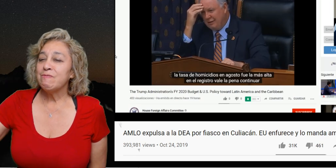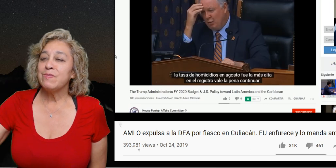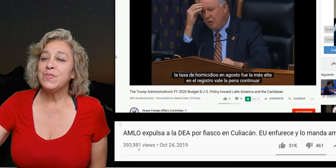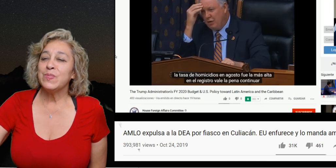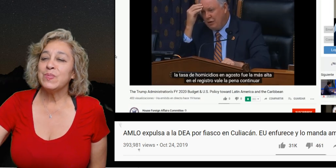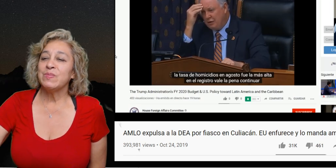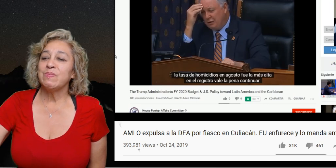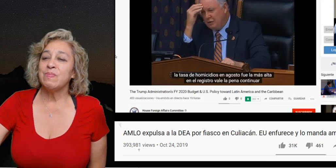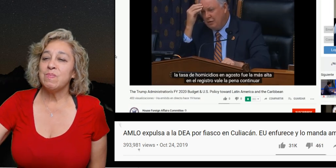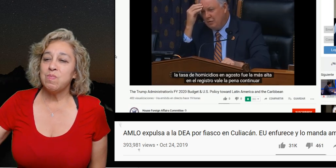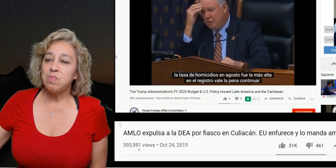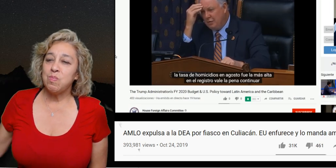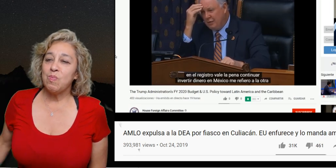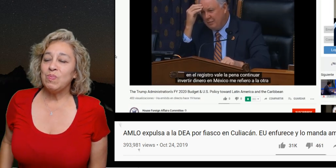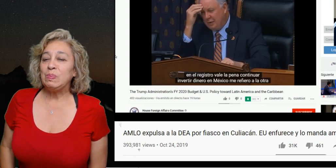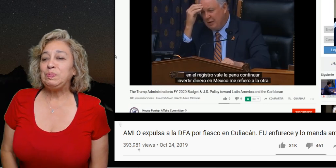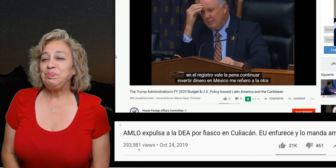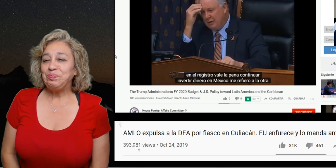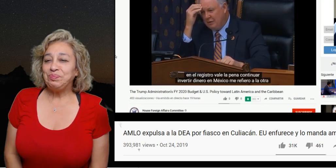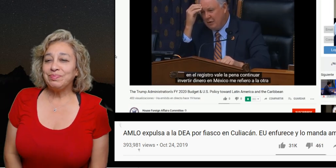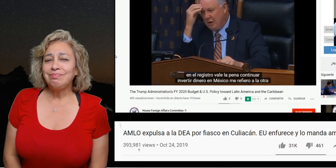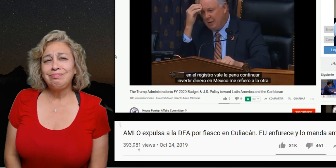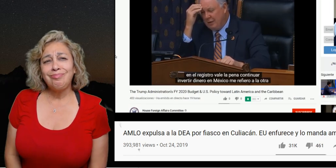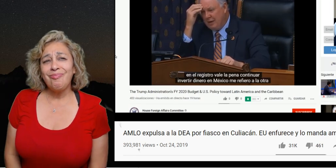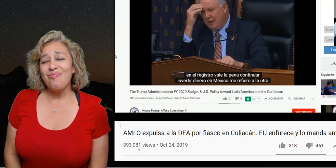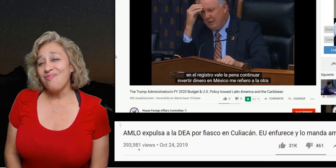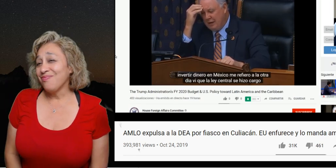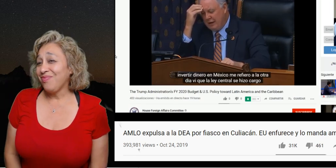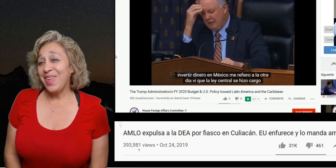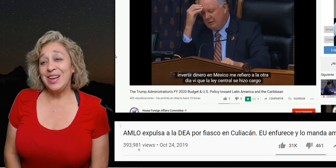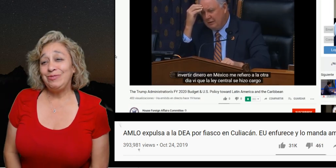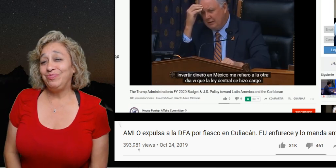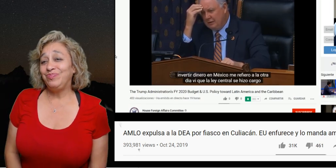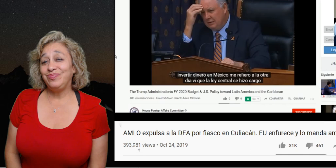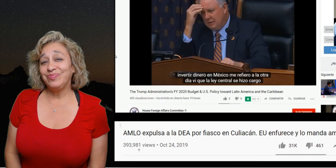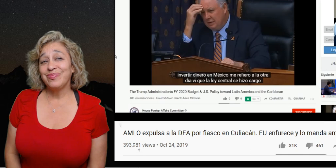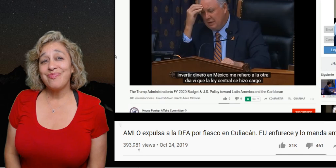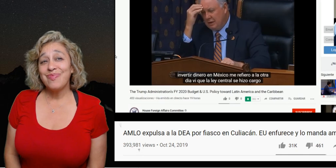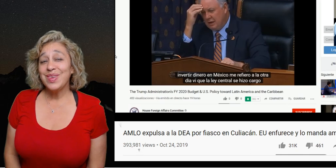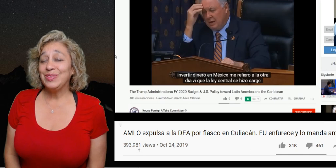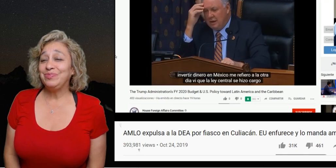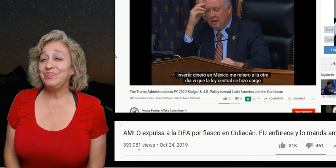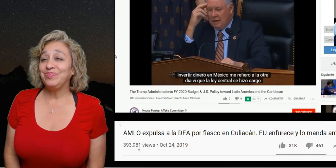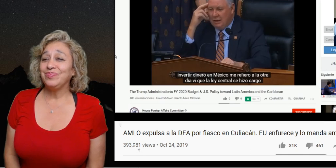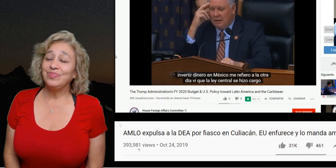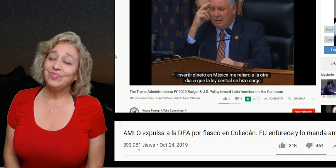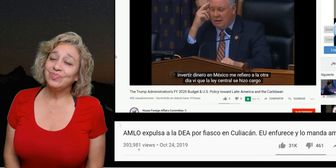record. Is it worth it to continue to invest money in Mexico? I mean, the other day,